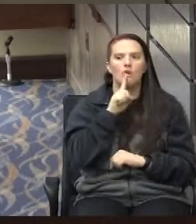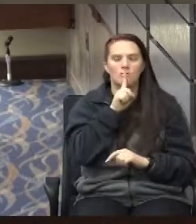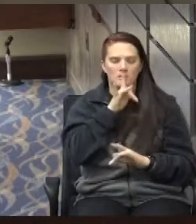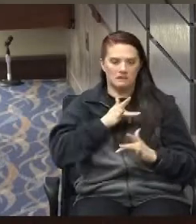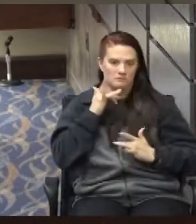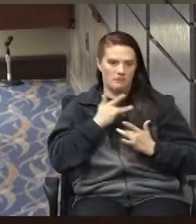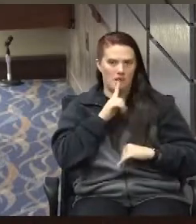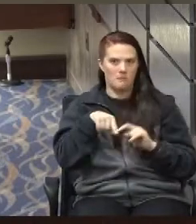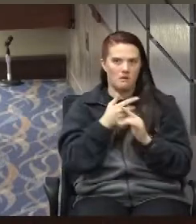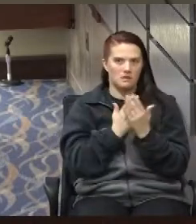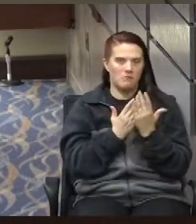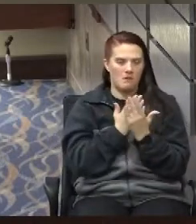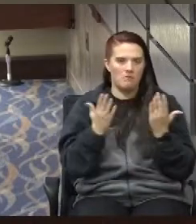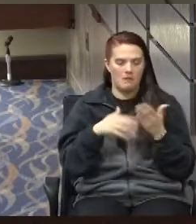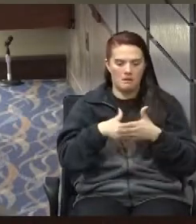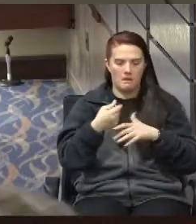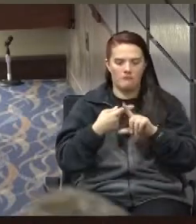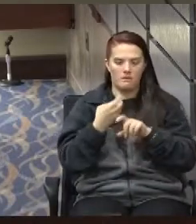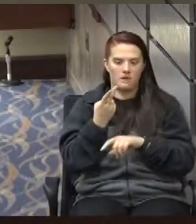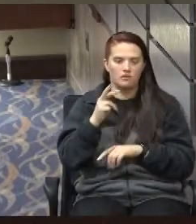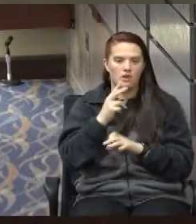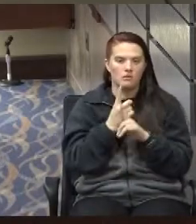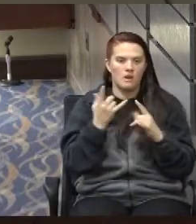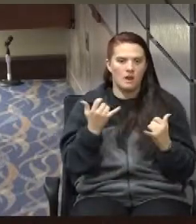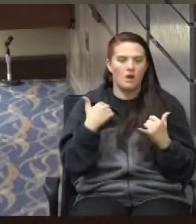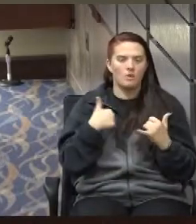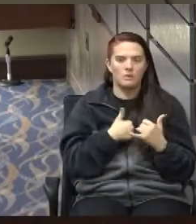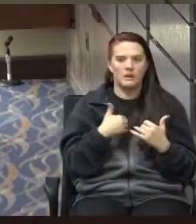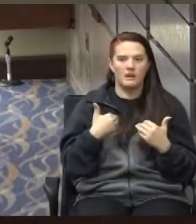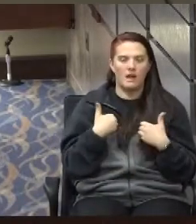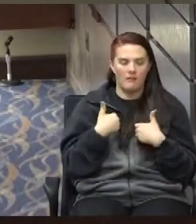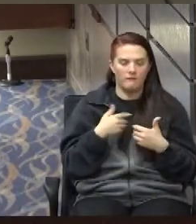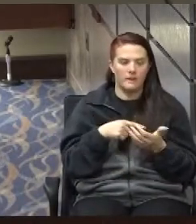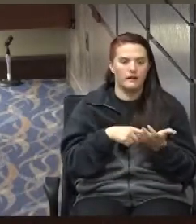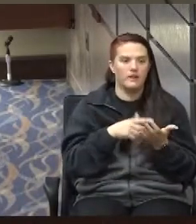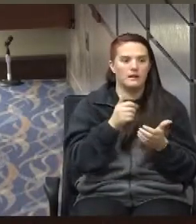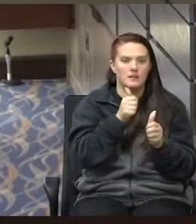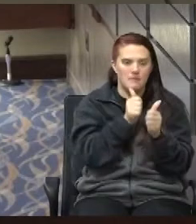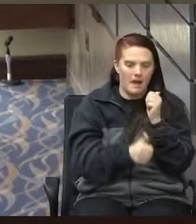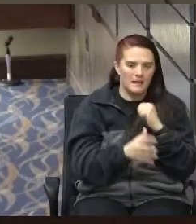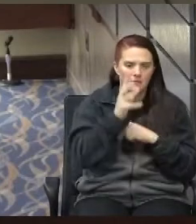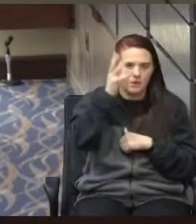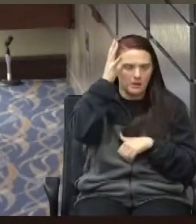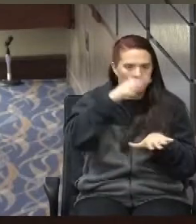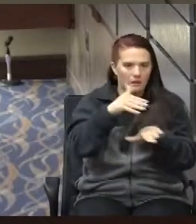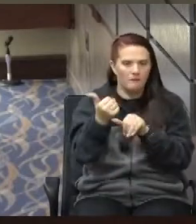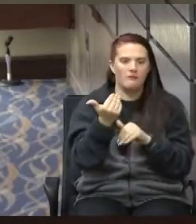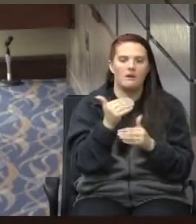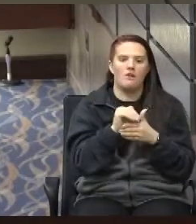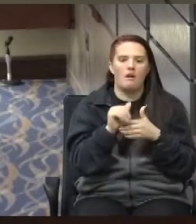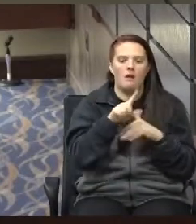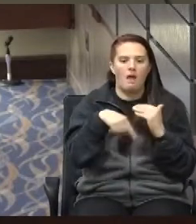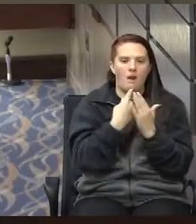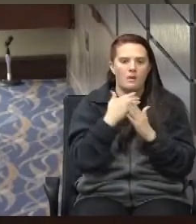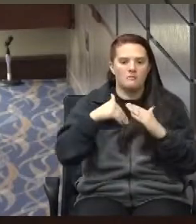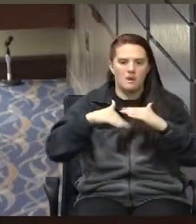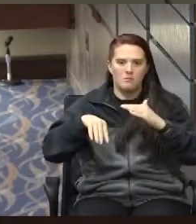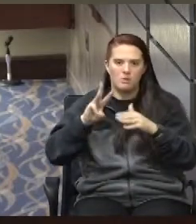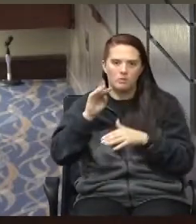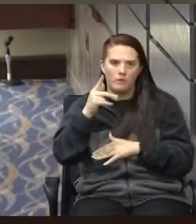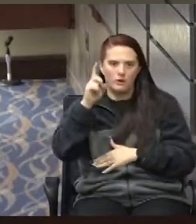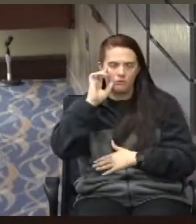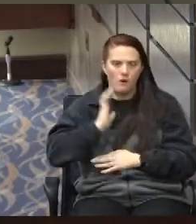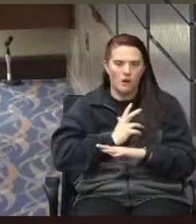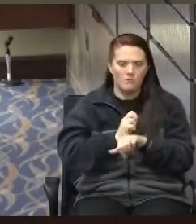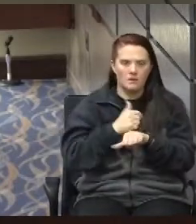excited about some of the things coming out of HR right now. We passed paid parental leave. We passed a $15 an hour minimum wage for our employees. So I'm excited